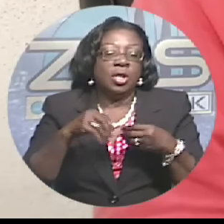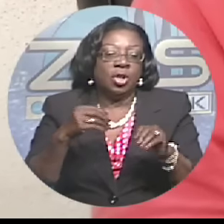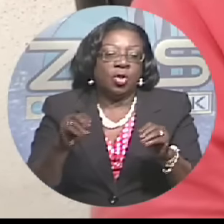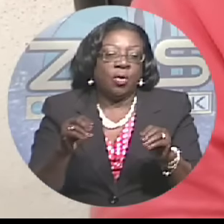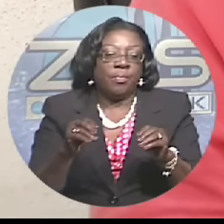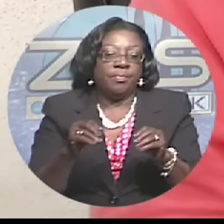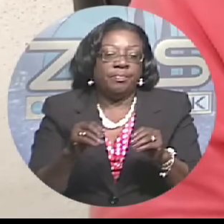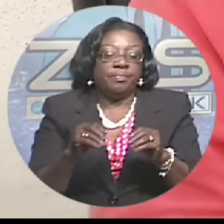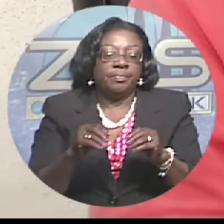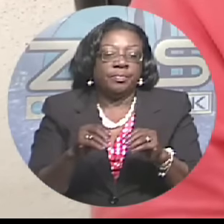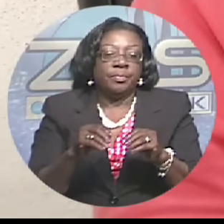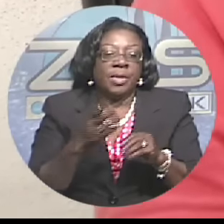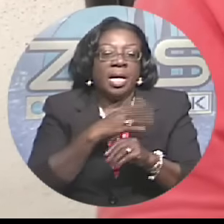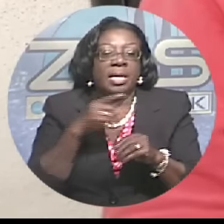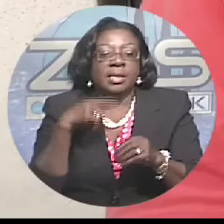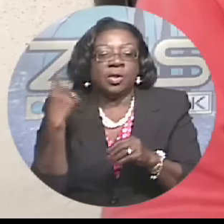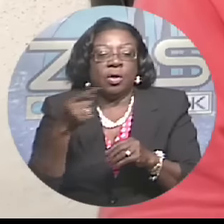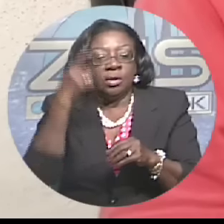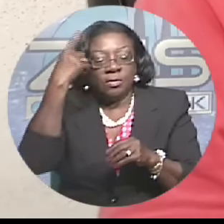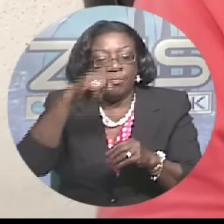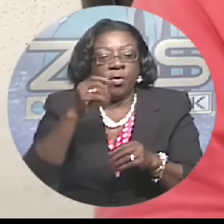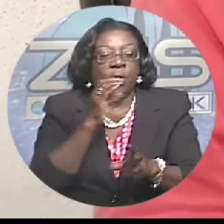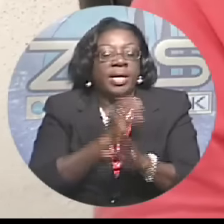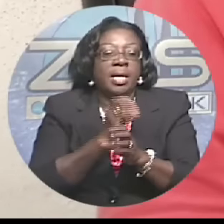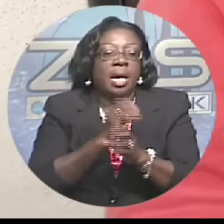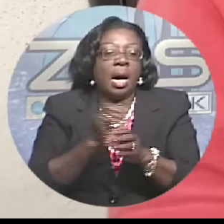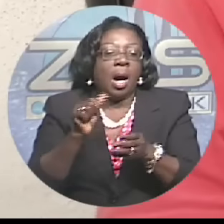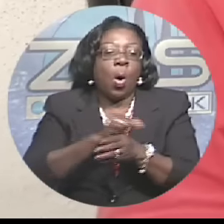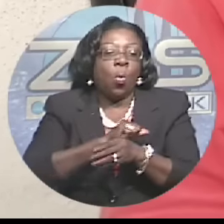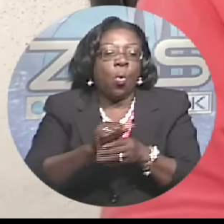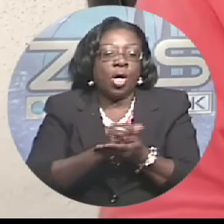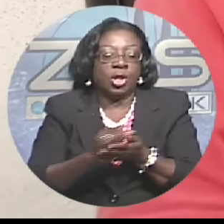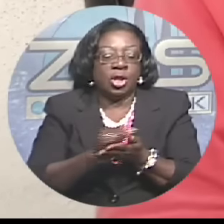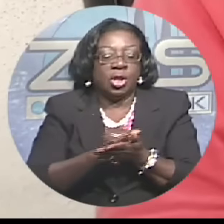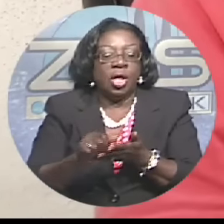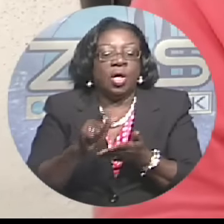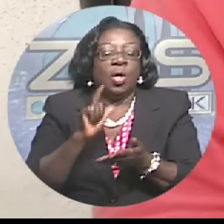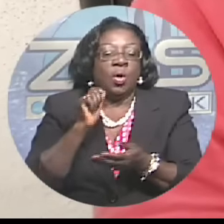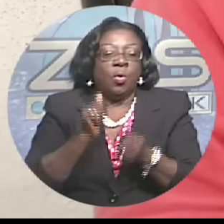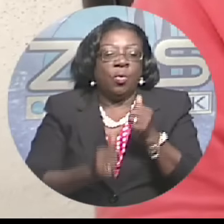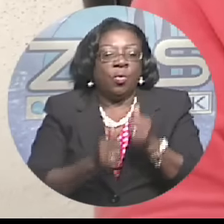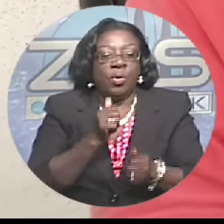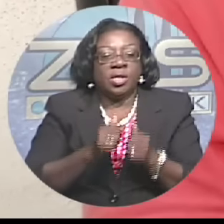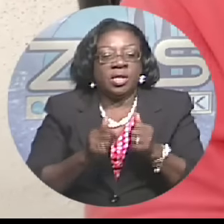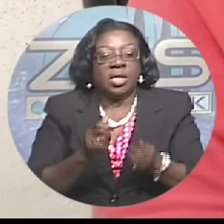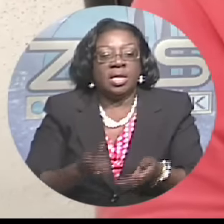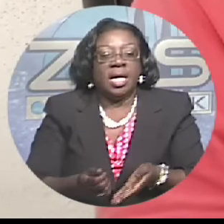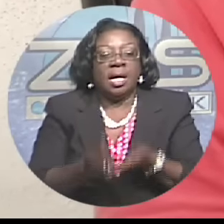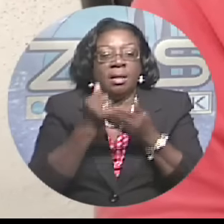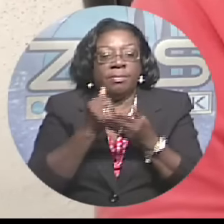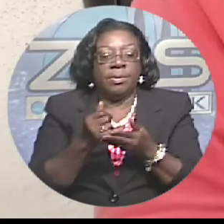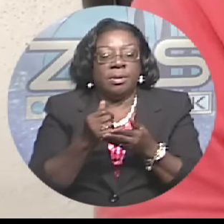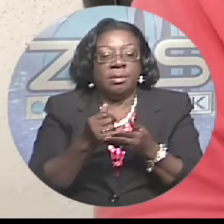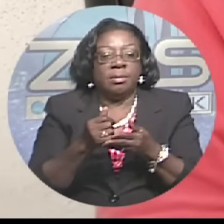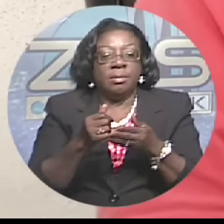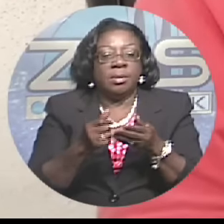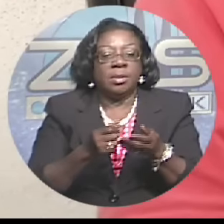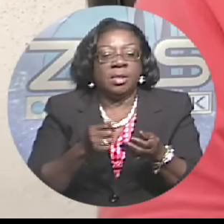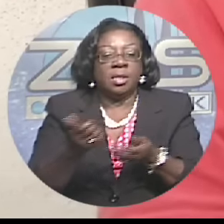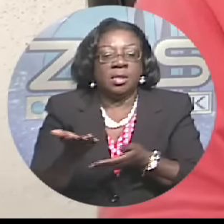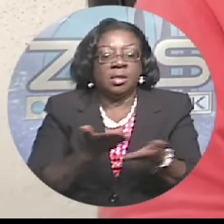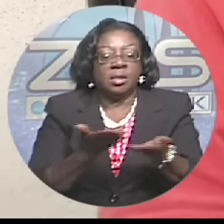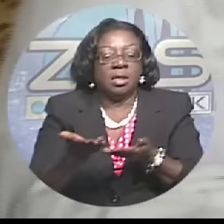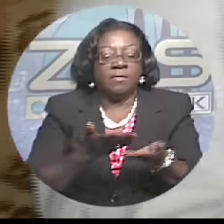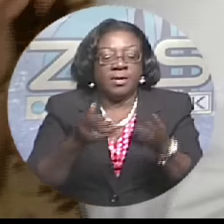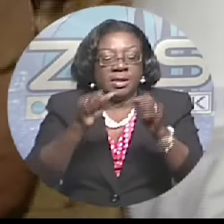operation. And it's also for a car wash, which I also feel could be or will be an integral part of